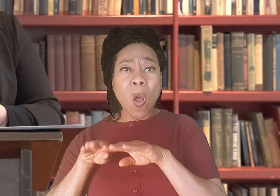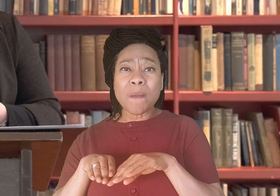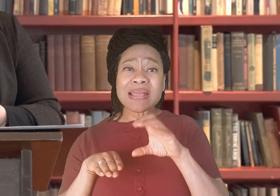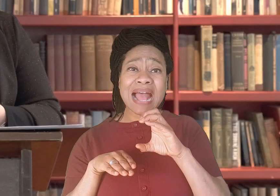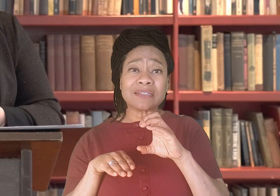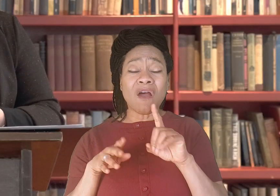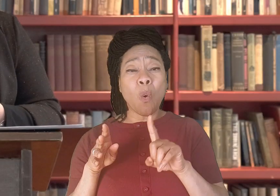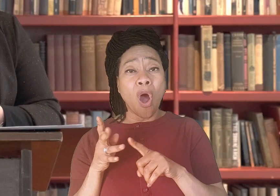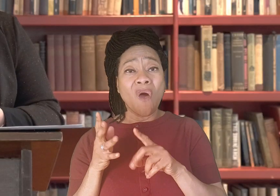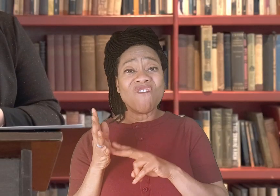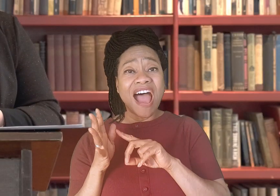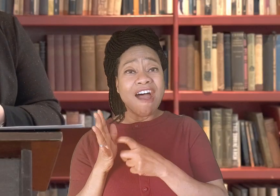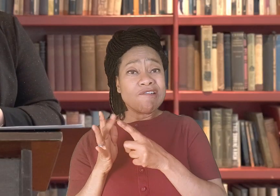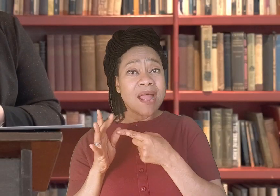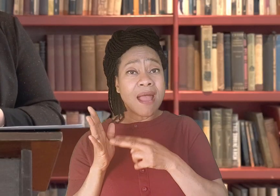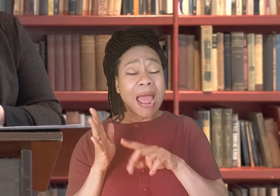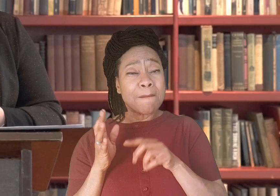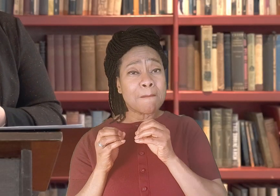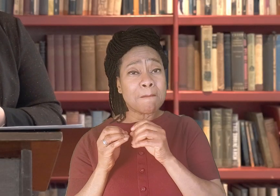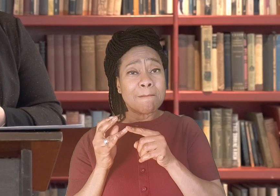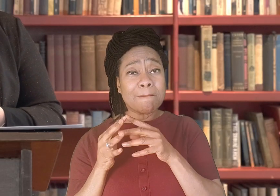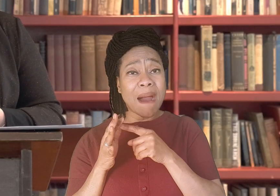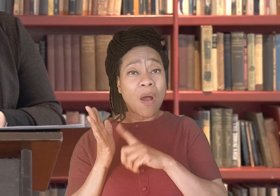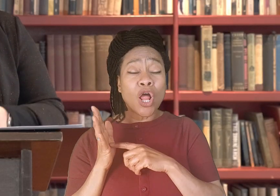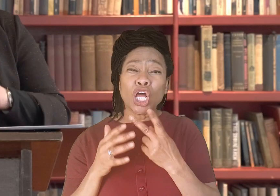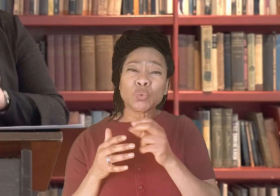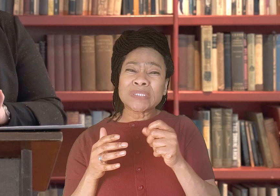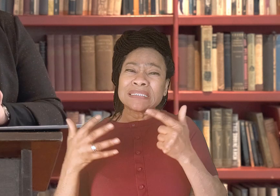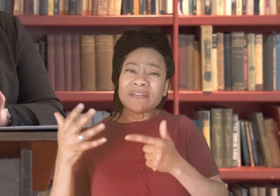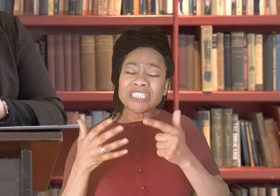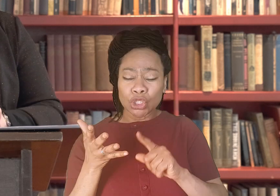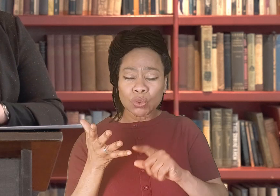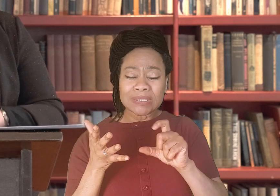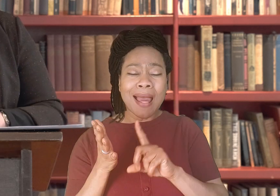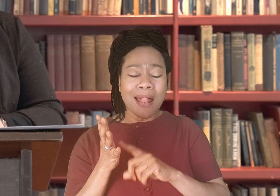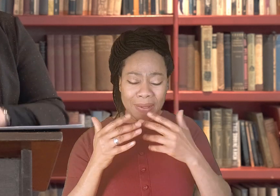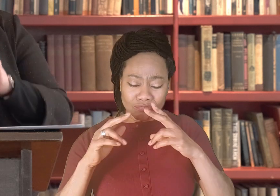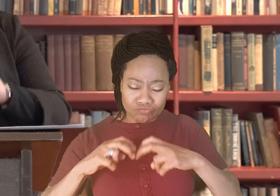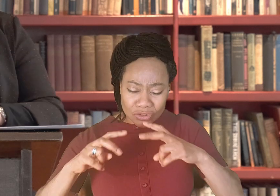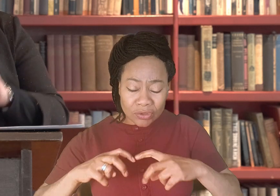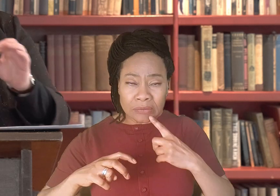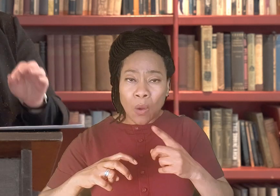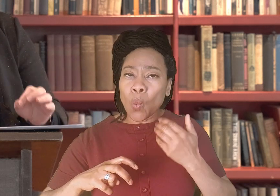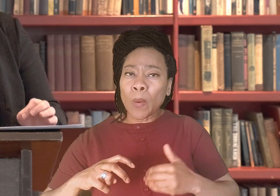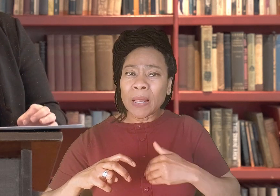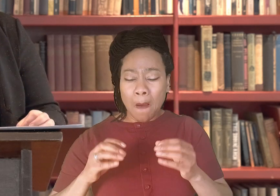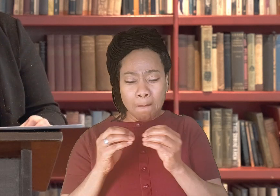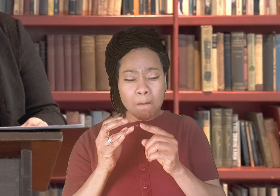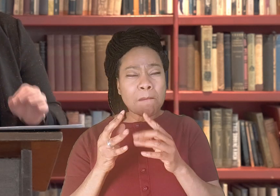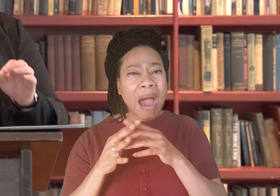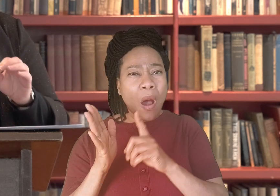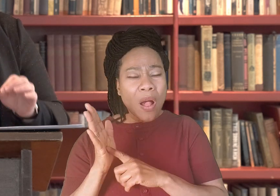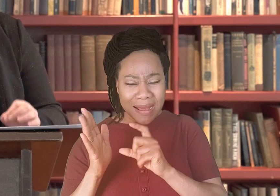A study undertaken by UCL in 2017 showed that women with bowel cancer, despite going to the doctor